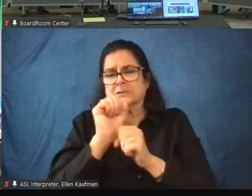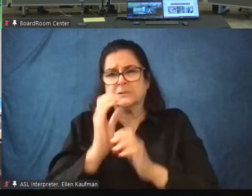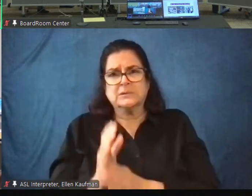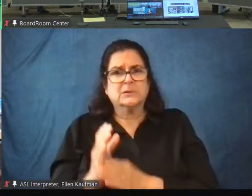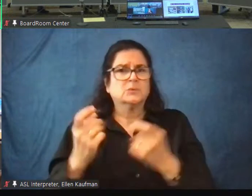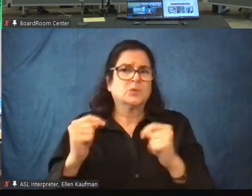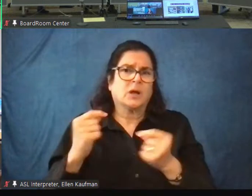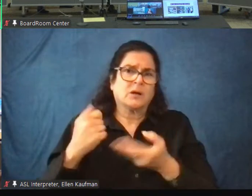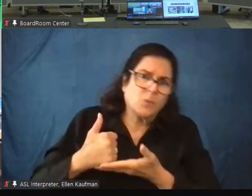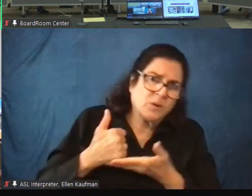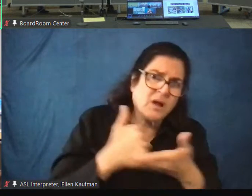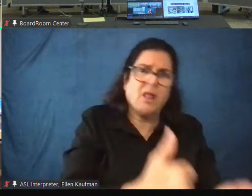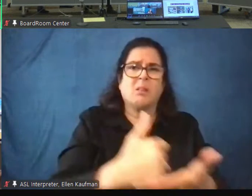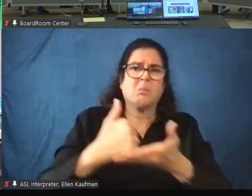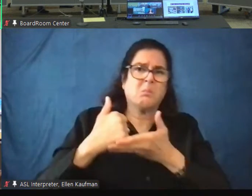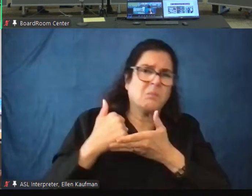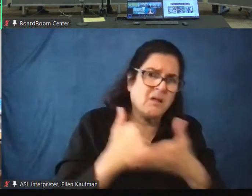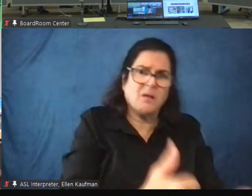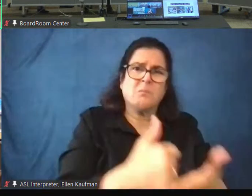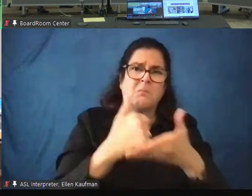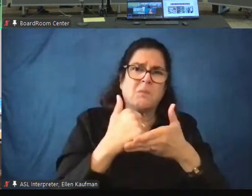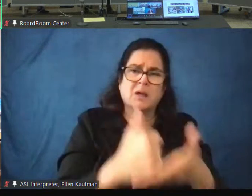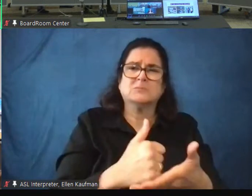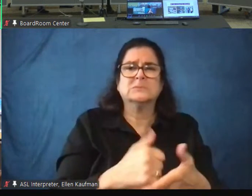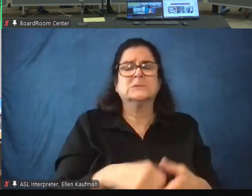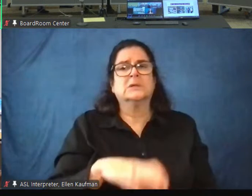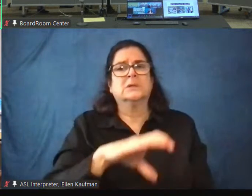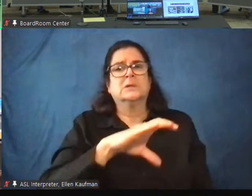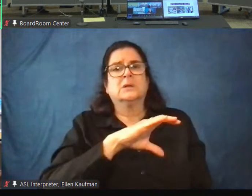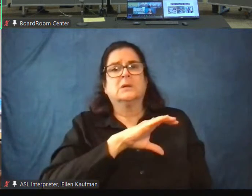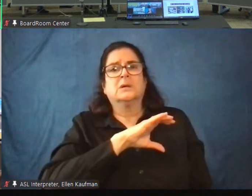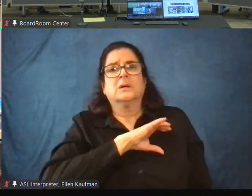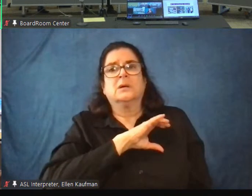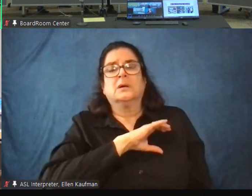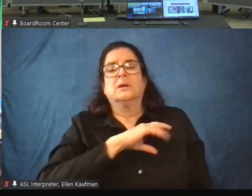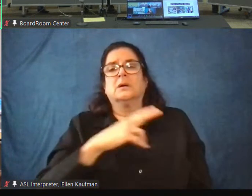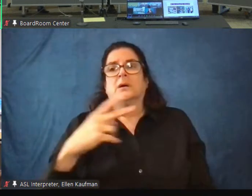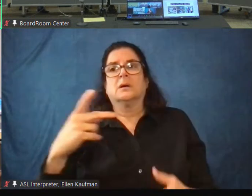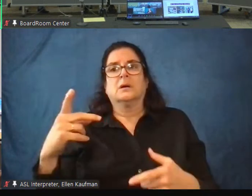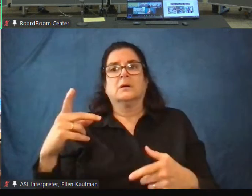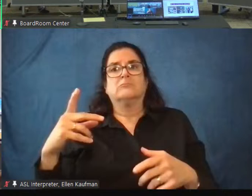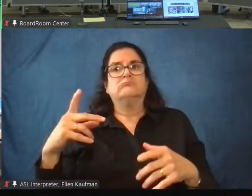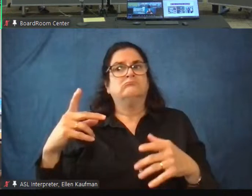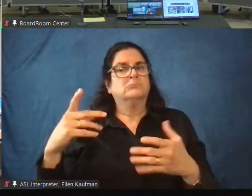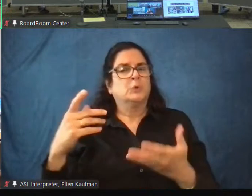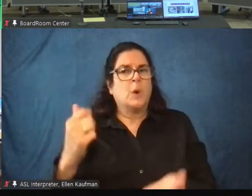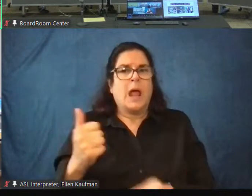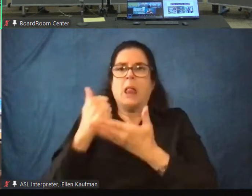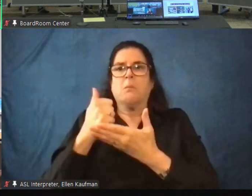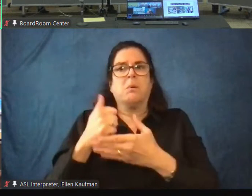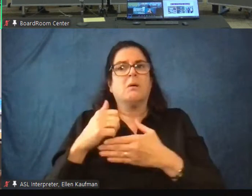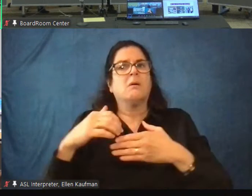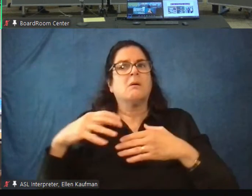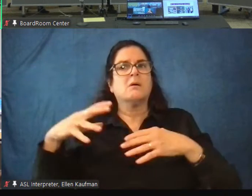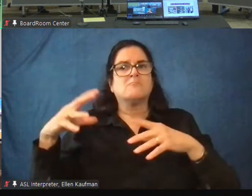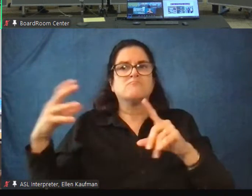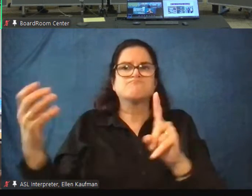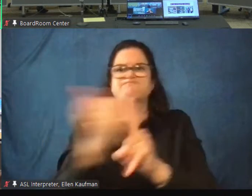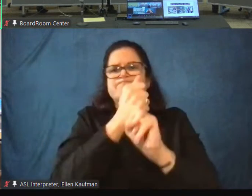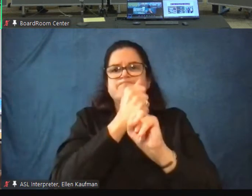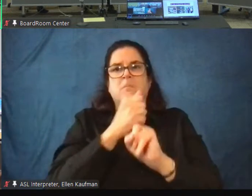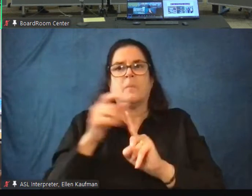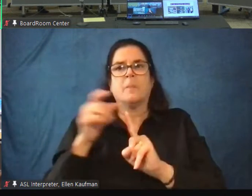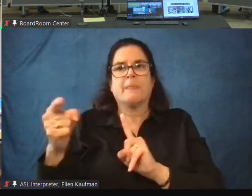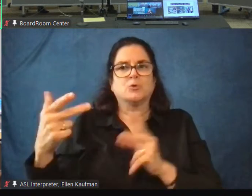police investigation and help to quickly bring the Blue Line shooter to justice. That